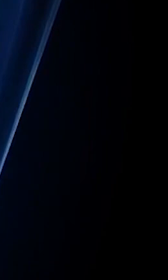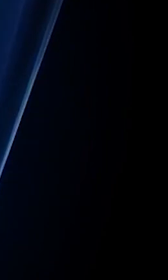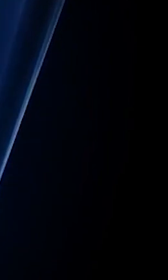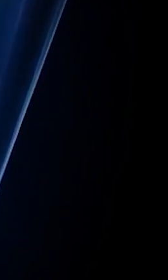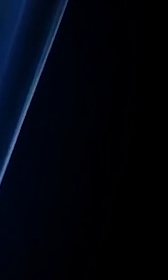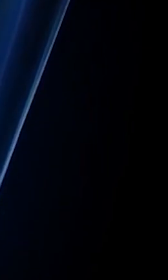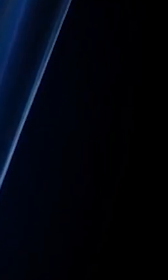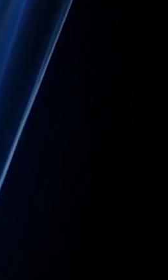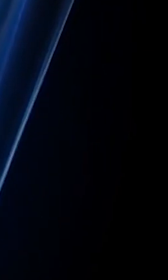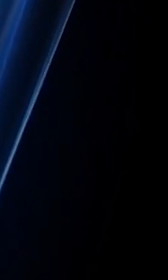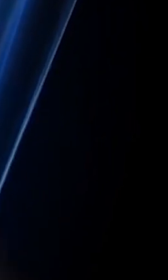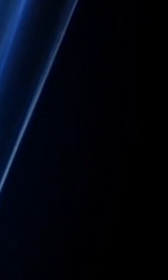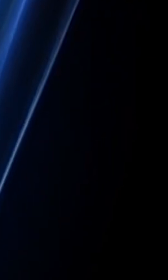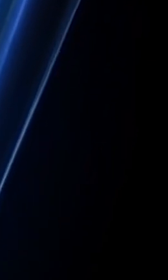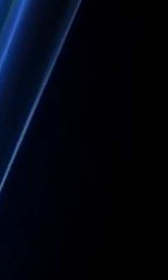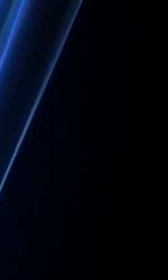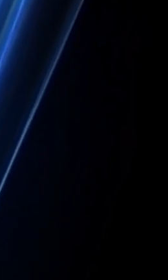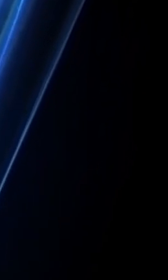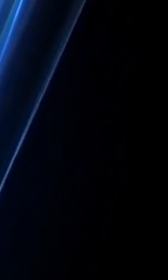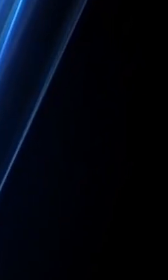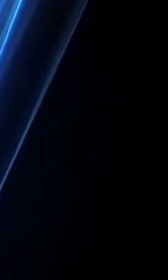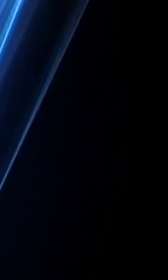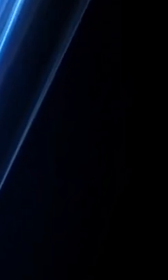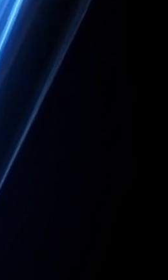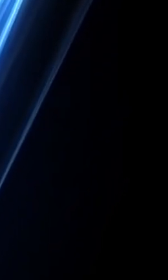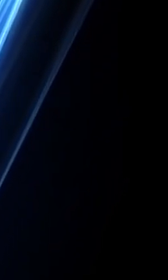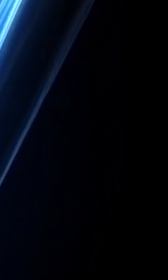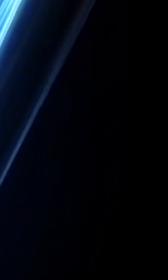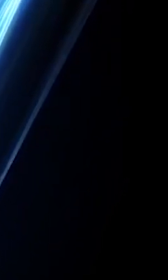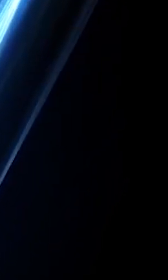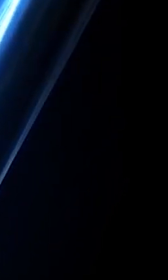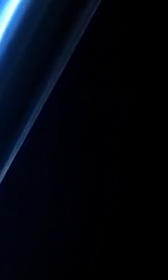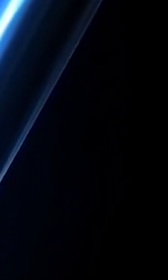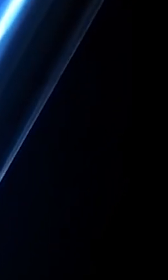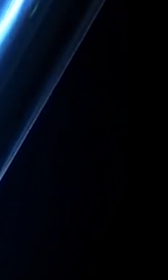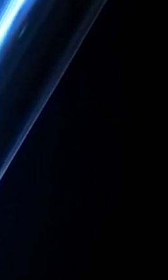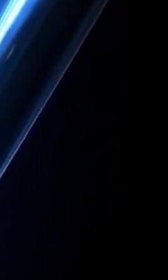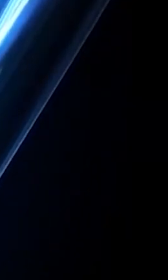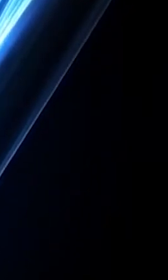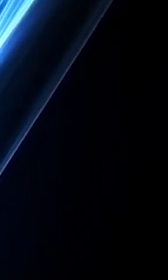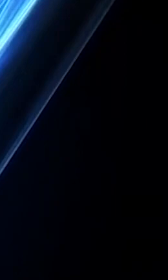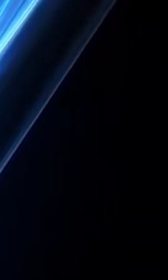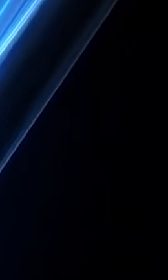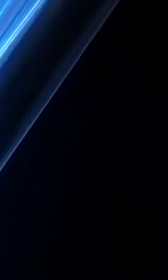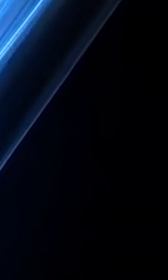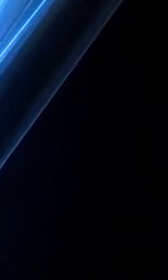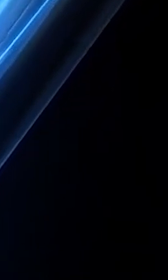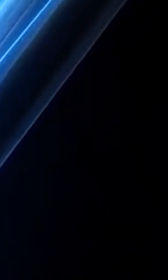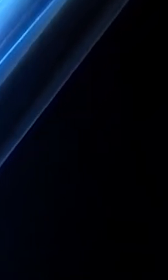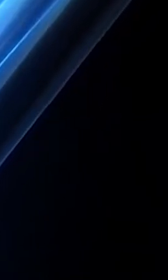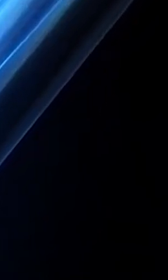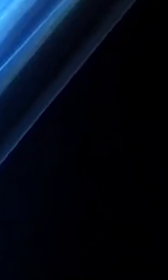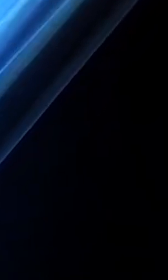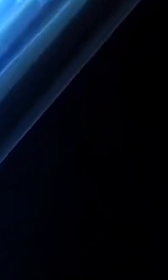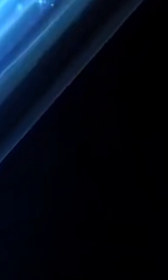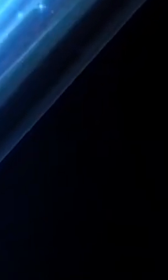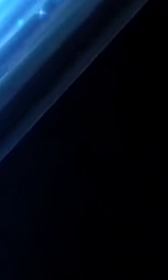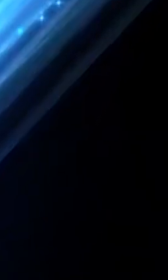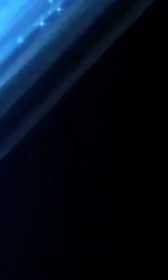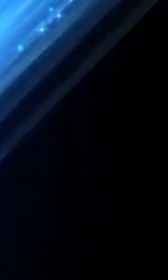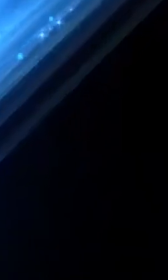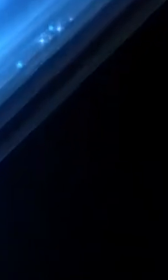cropover.cbc.bb. We've got you covered. Soca Monarch Finals, $53 or $26 US. Pick of the Crop Finals, $62 or